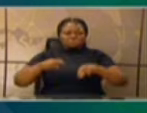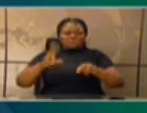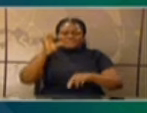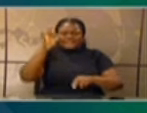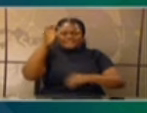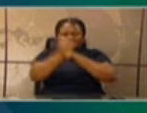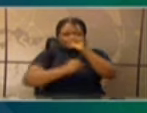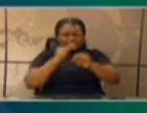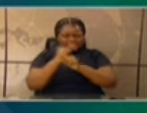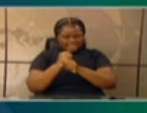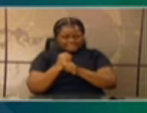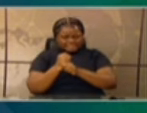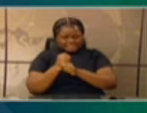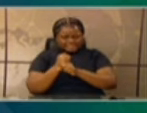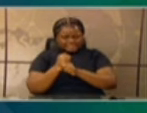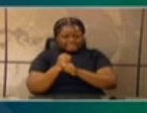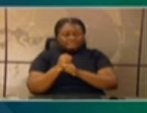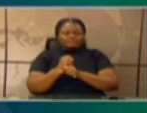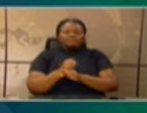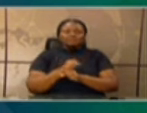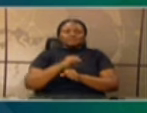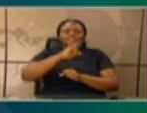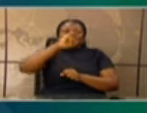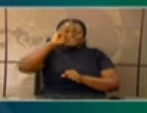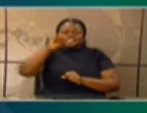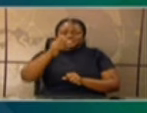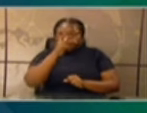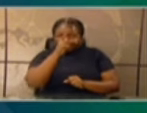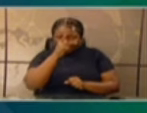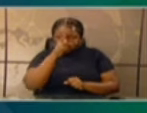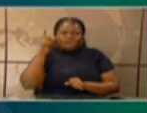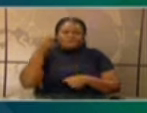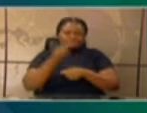jaye kufo aya kwen chena nado